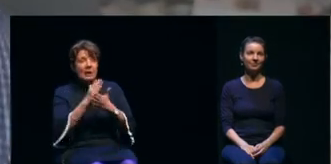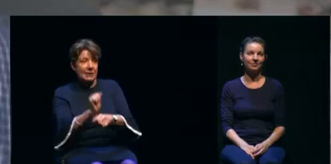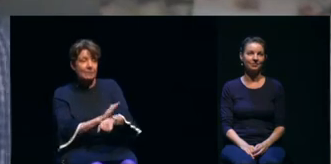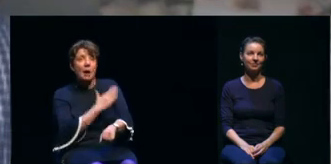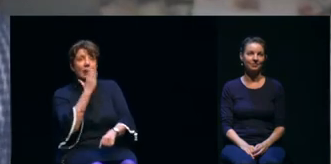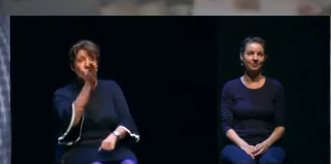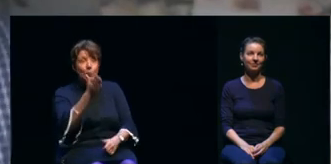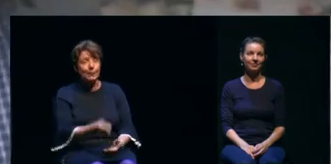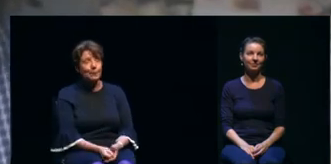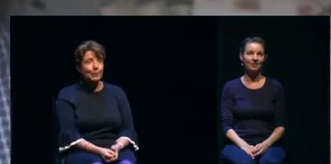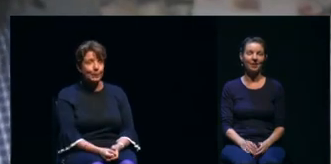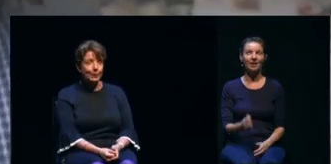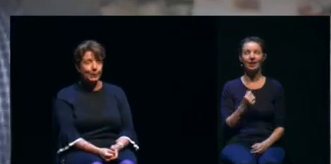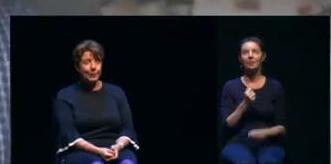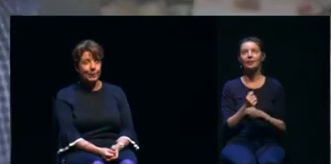Oh, my God.